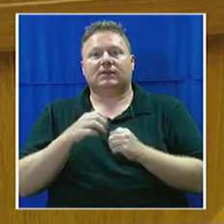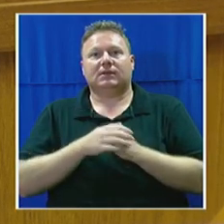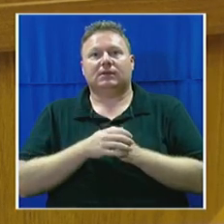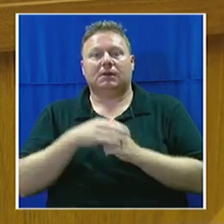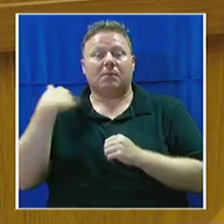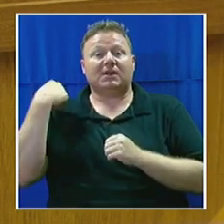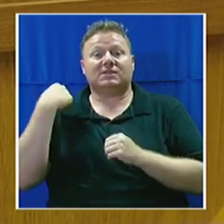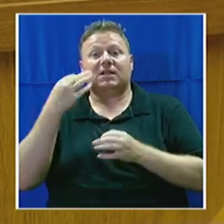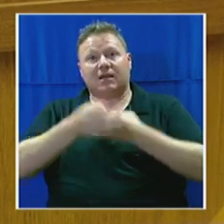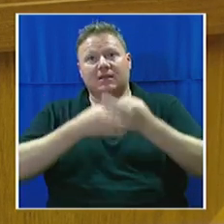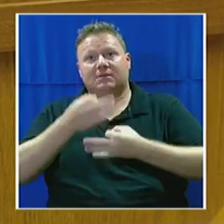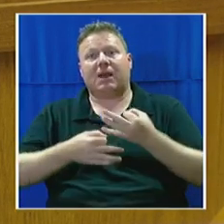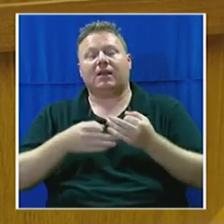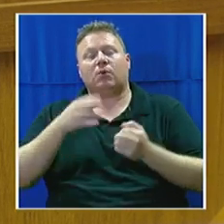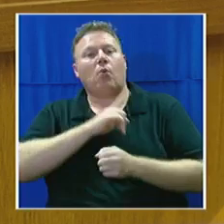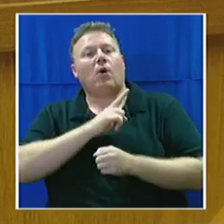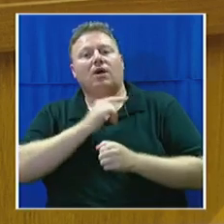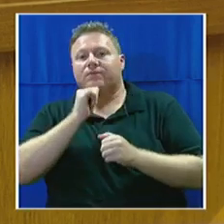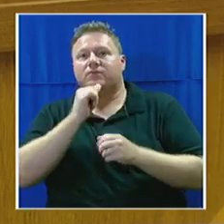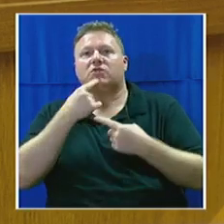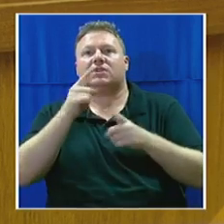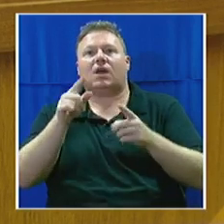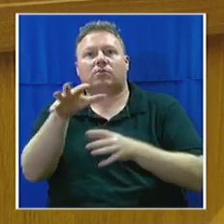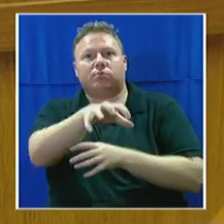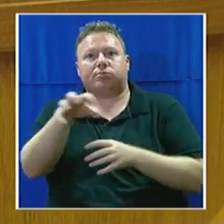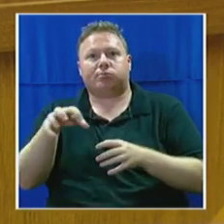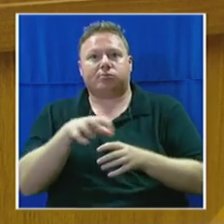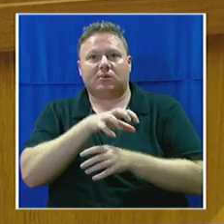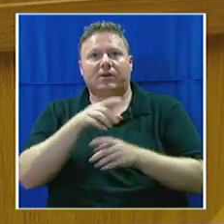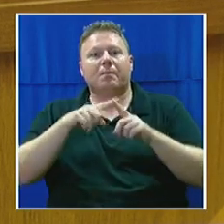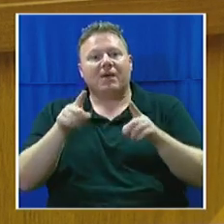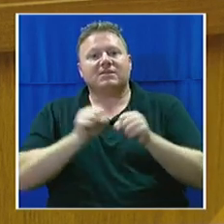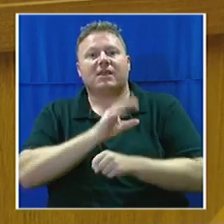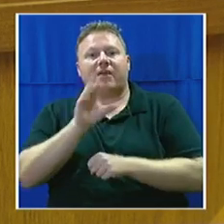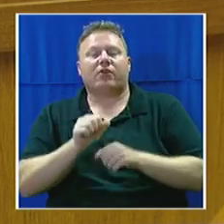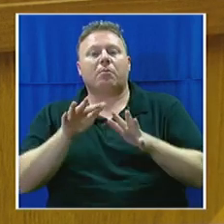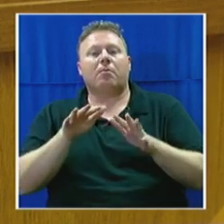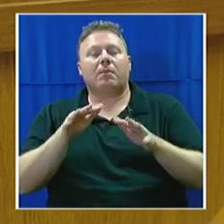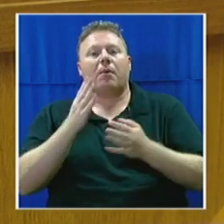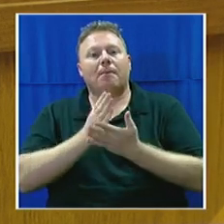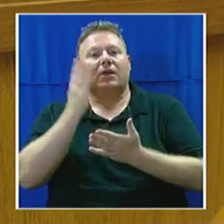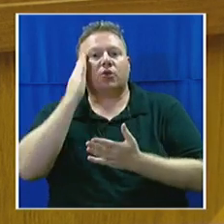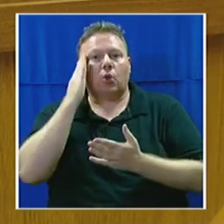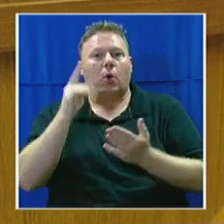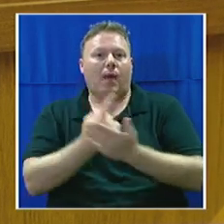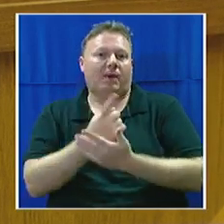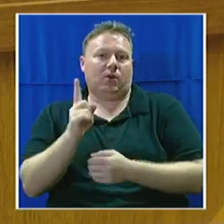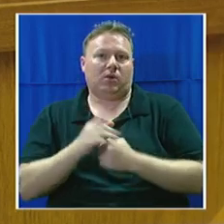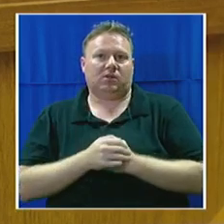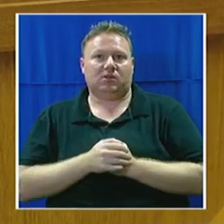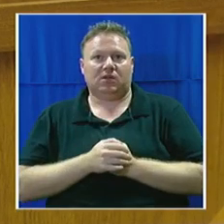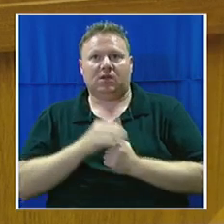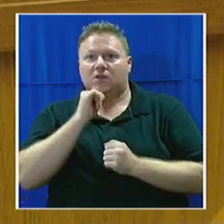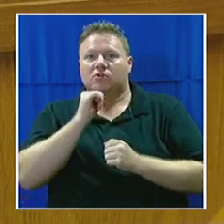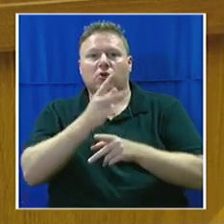the reason is not to announce where these places will be, but the South African public must know what is going on and not to be